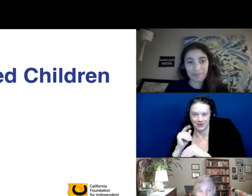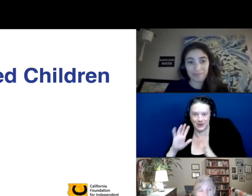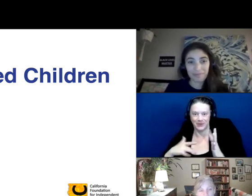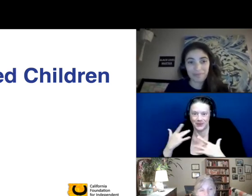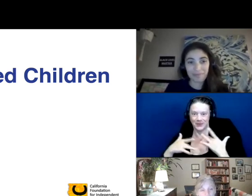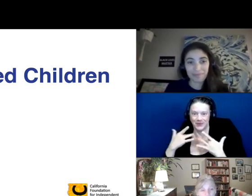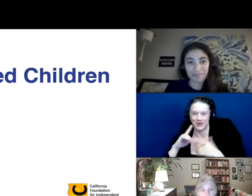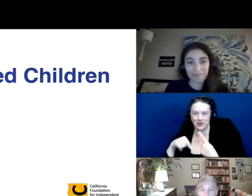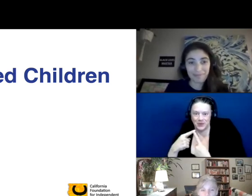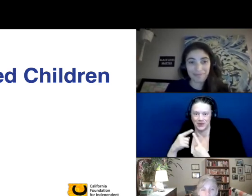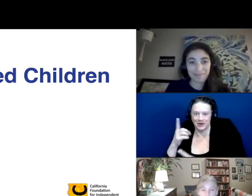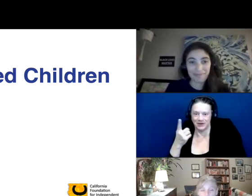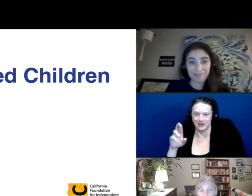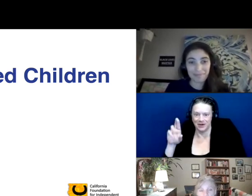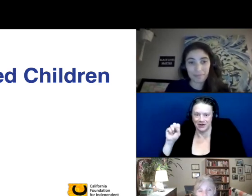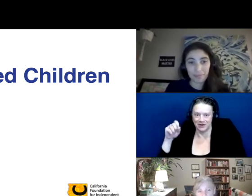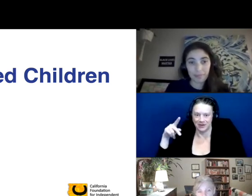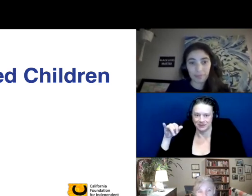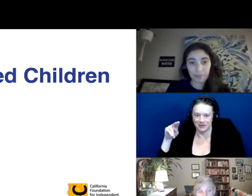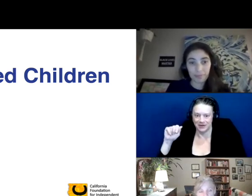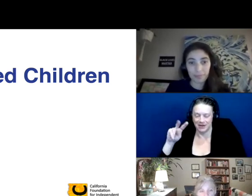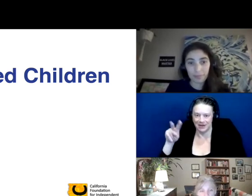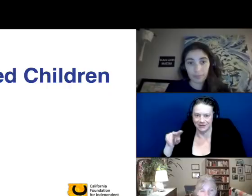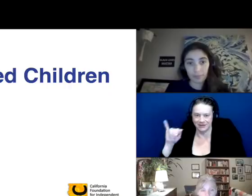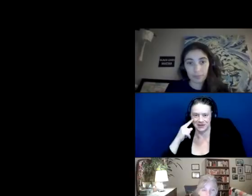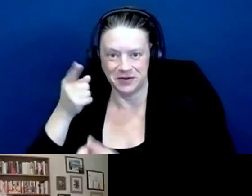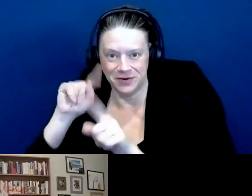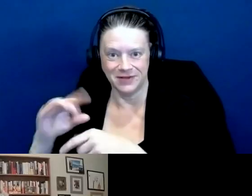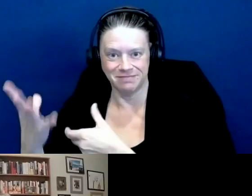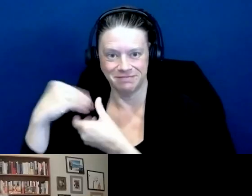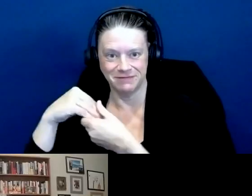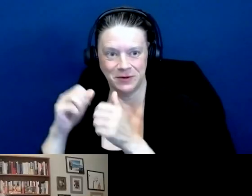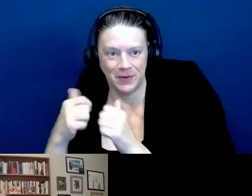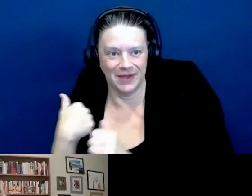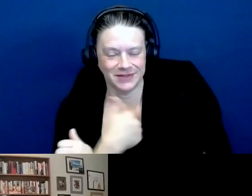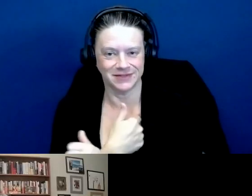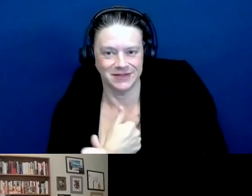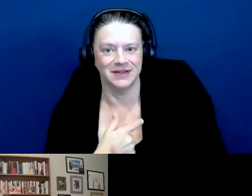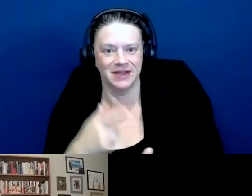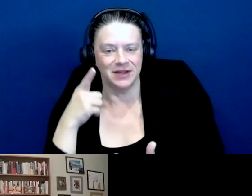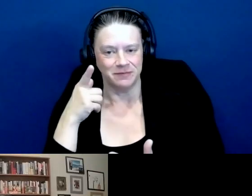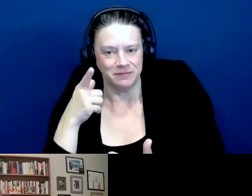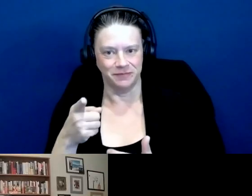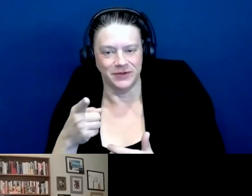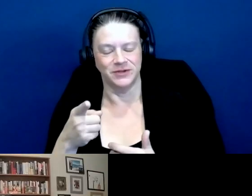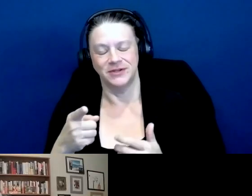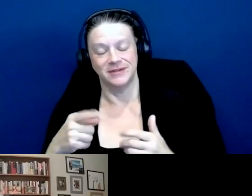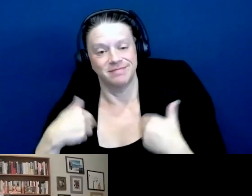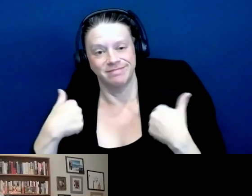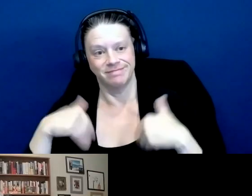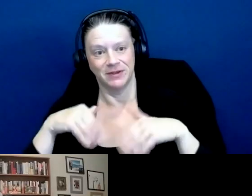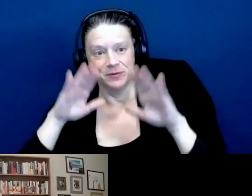with us. Not only is she a primary care physician at Children's Hospital, UCSF Benioff Children's Hospital in